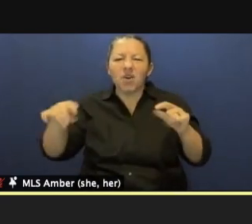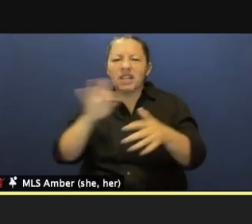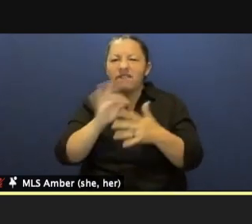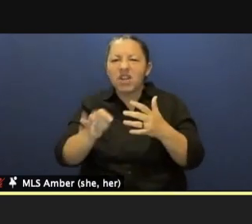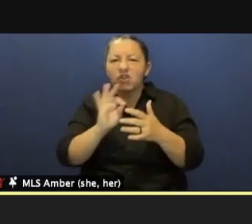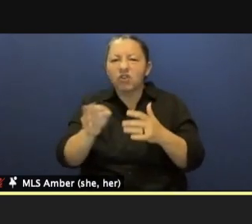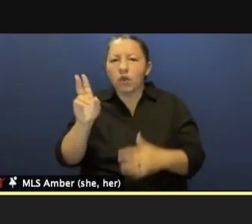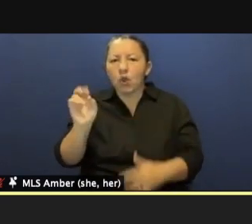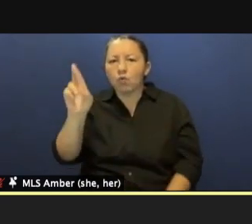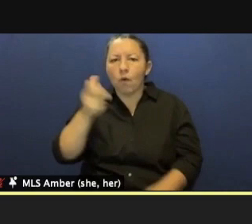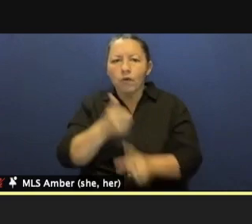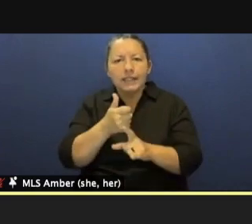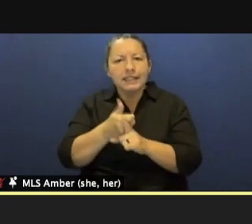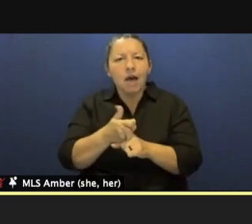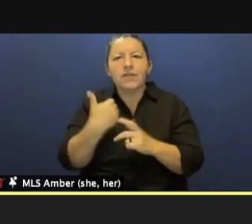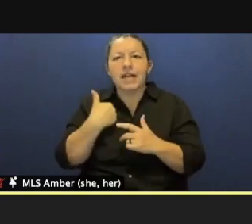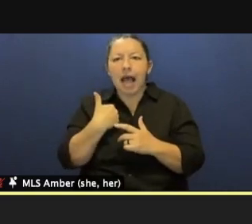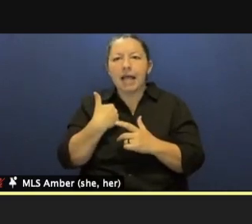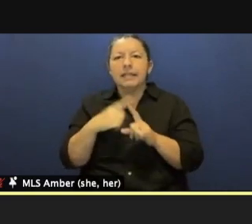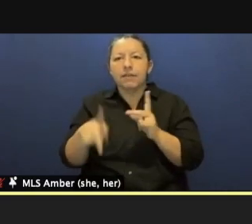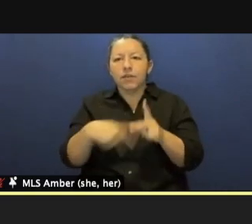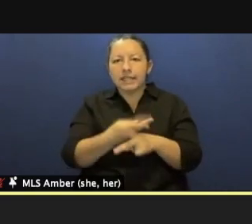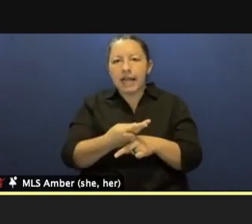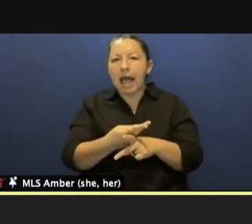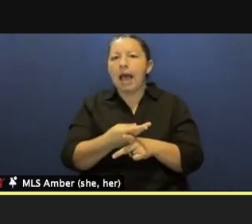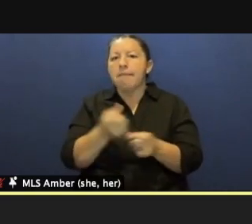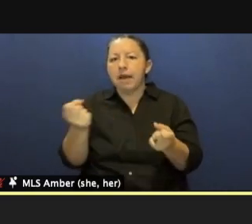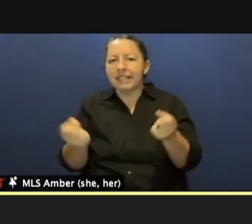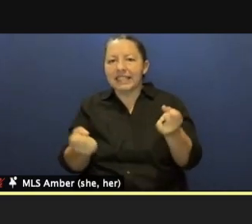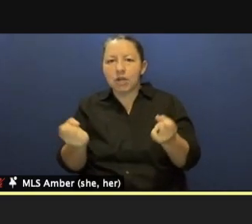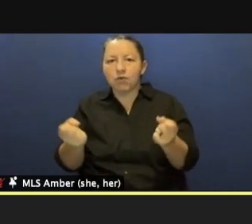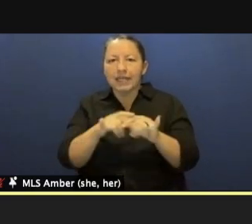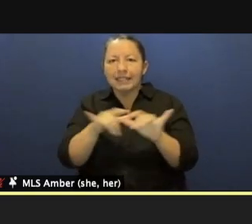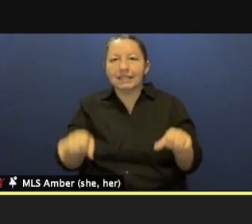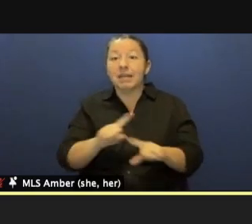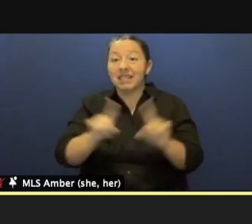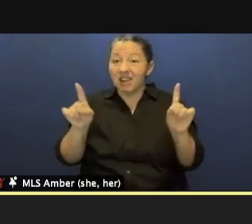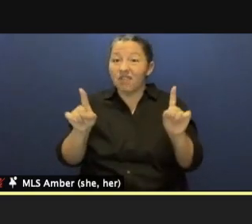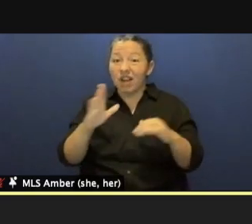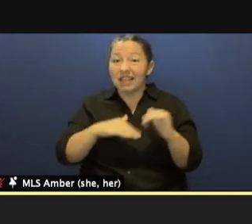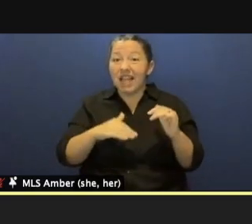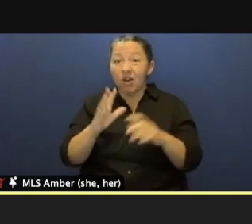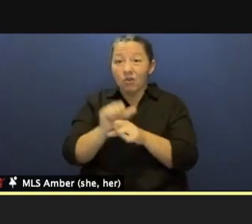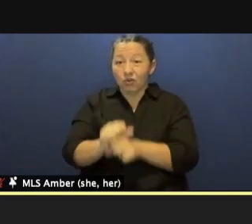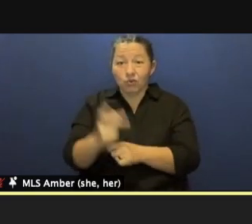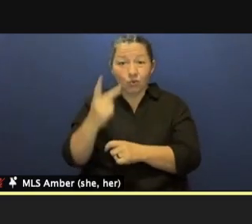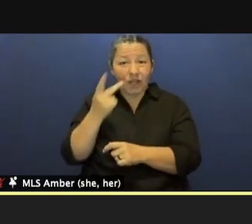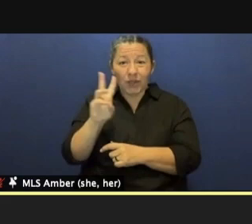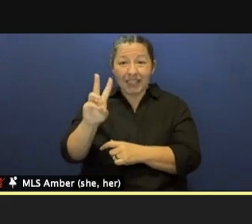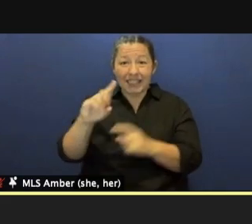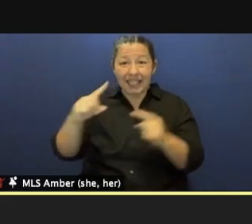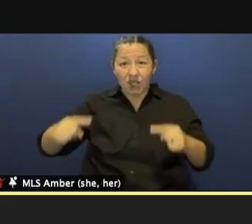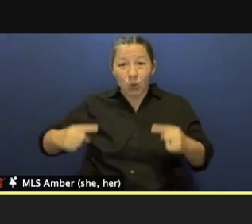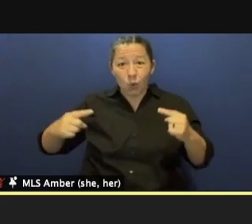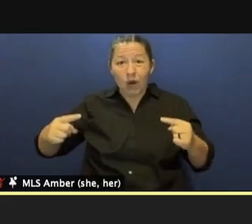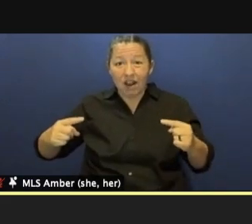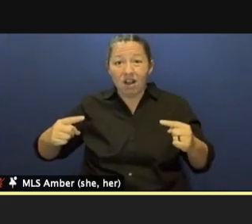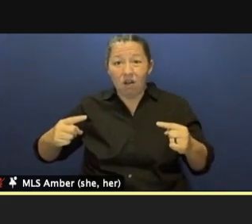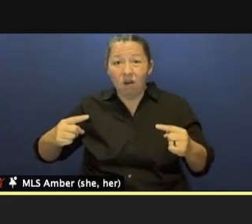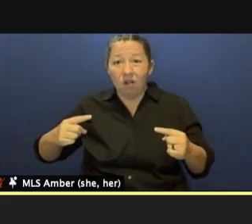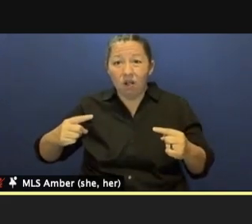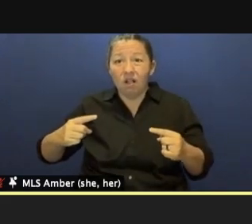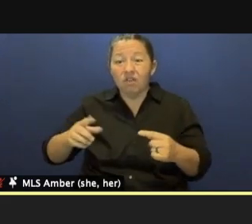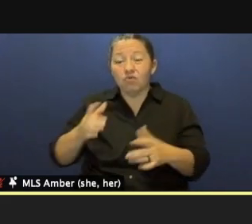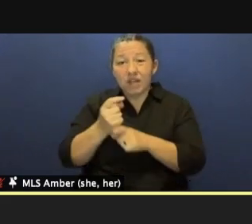mobility system, very different than what you're used to seeing with a 6-wheel rocker bogie of traditional Mars rovers. The way